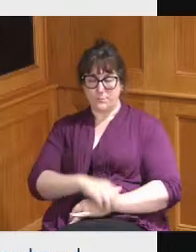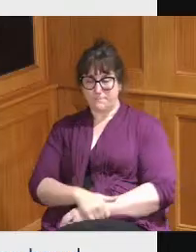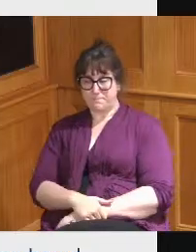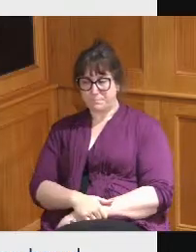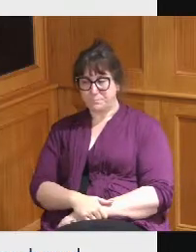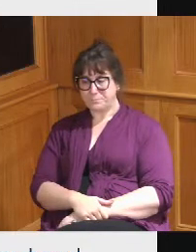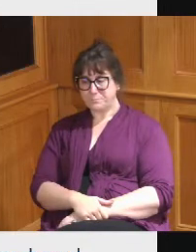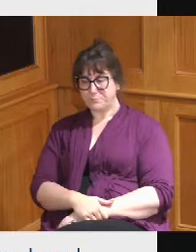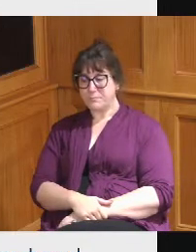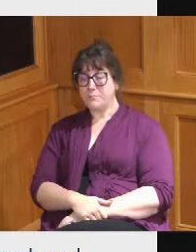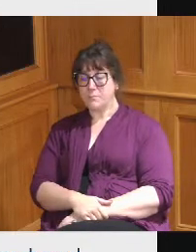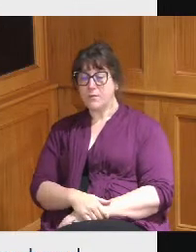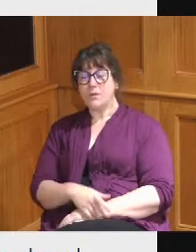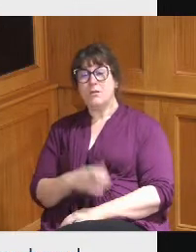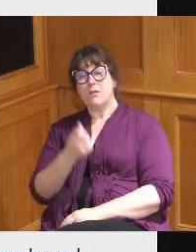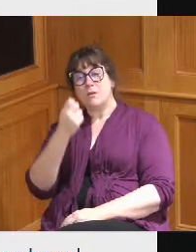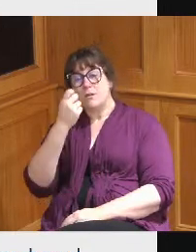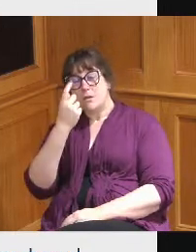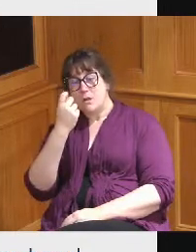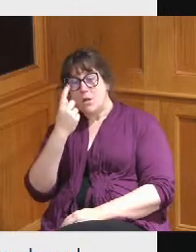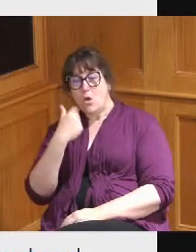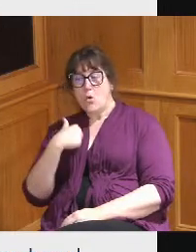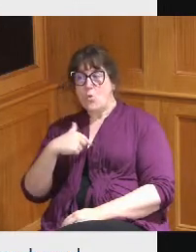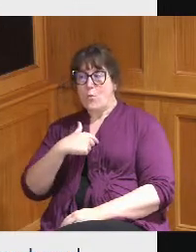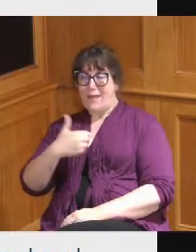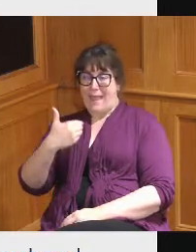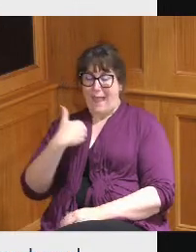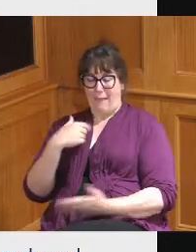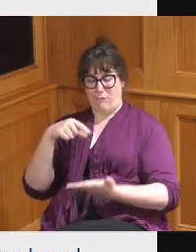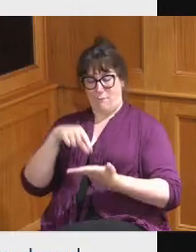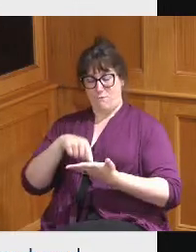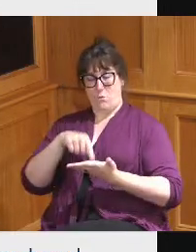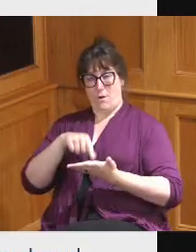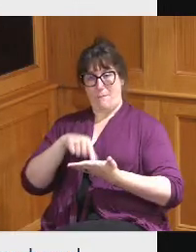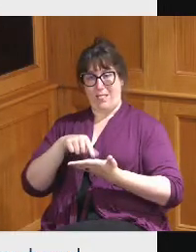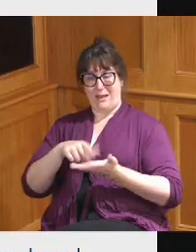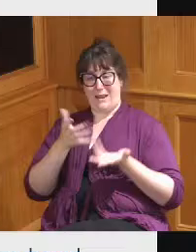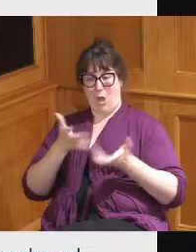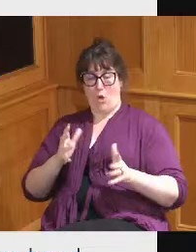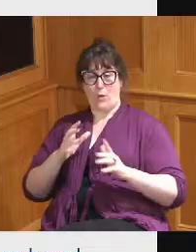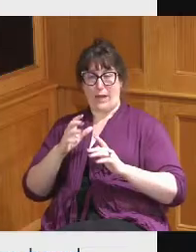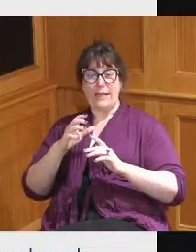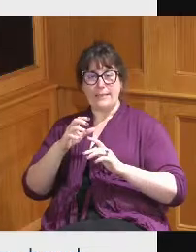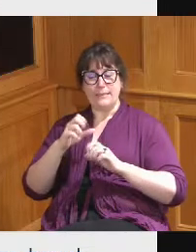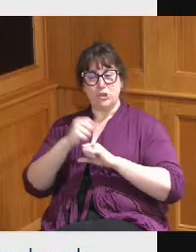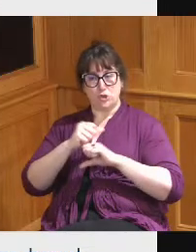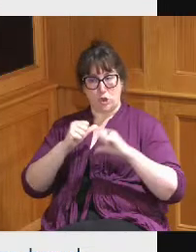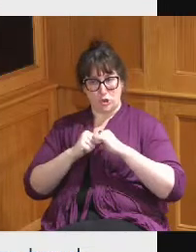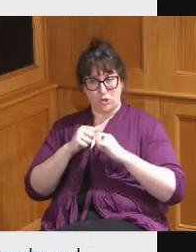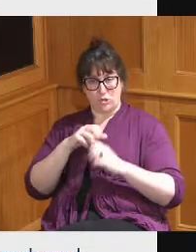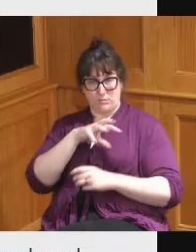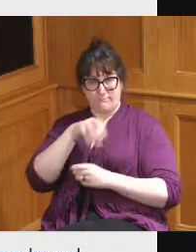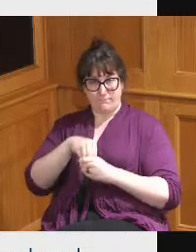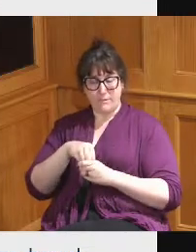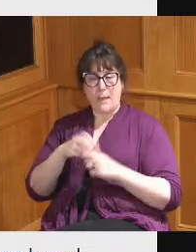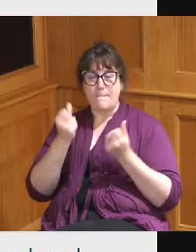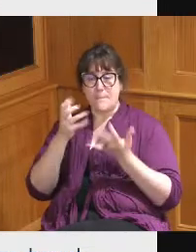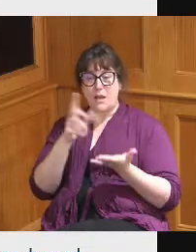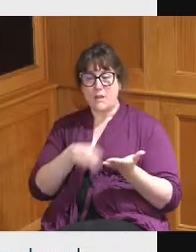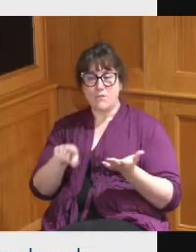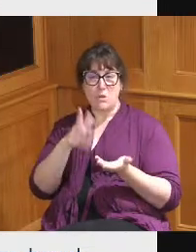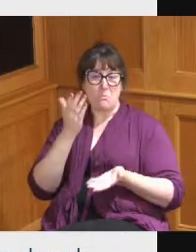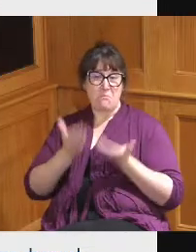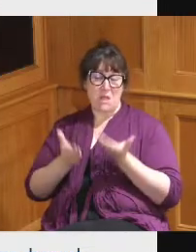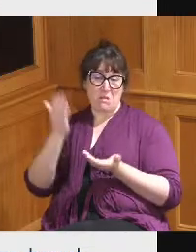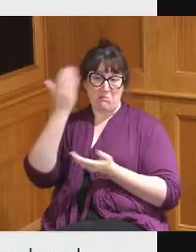do also have we have affordability in mind already in the rate structure. Many of you may not know, but